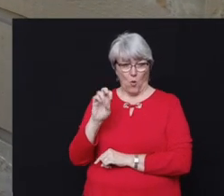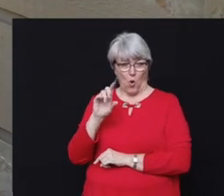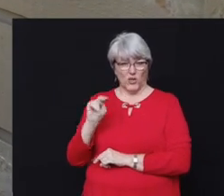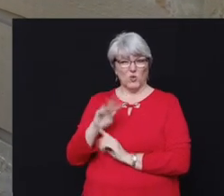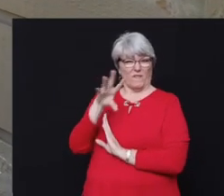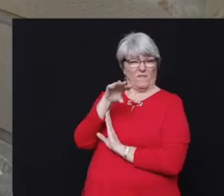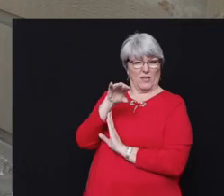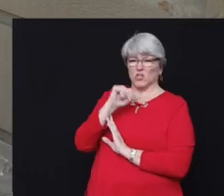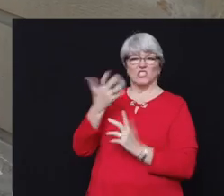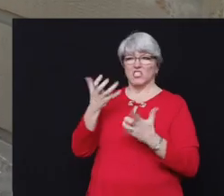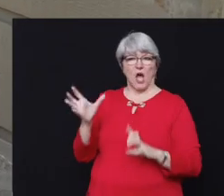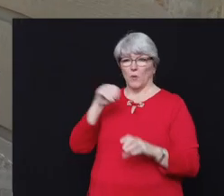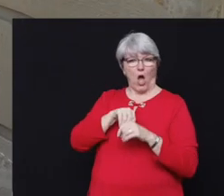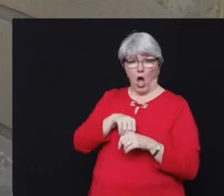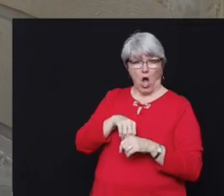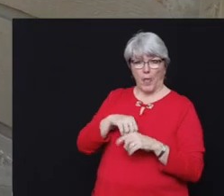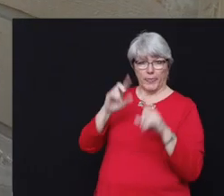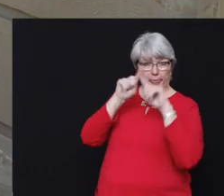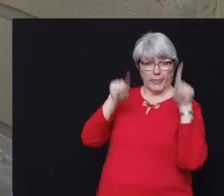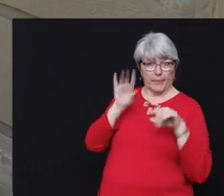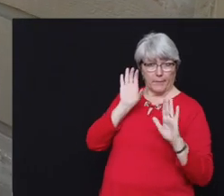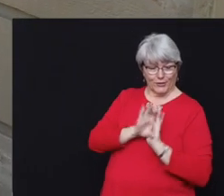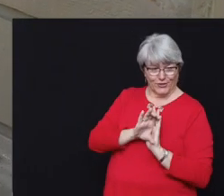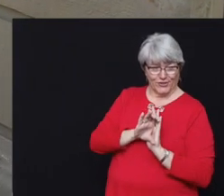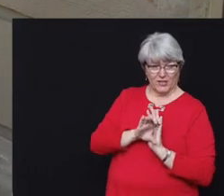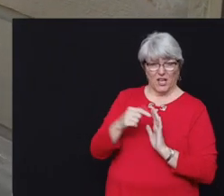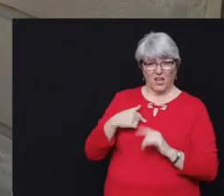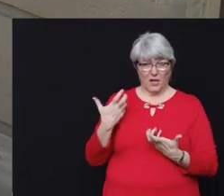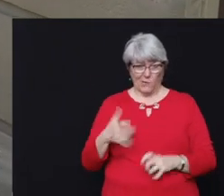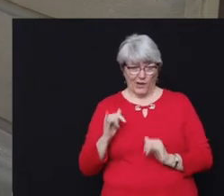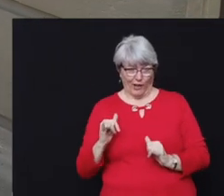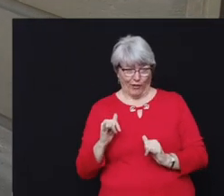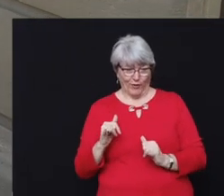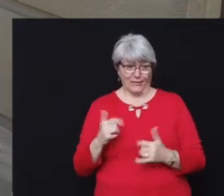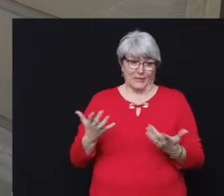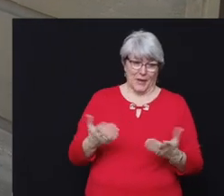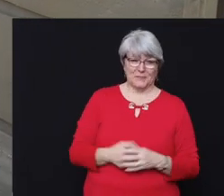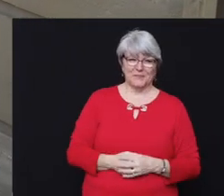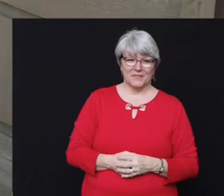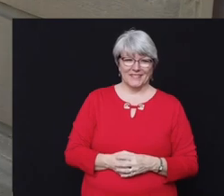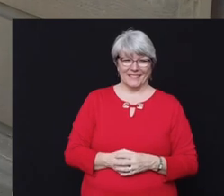video because she did not want to be on camera. Neither did I. Period.